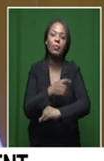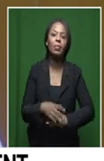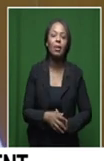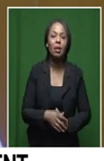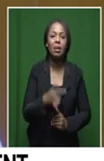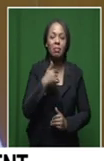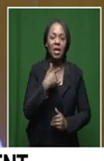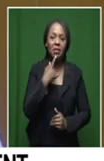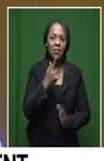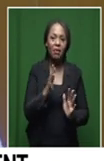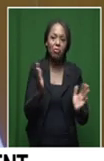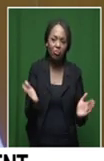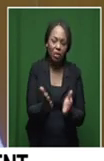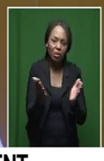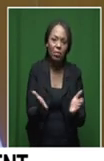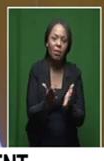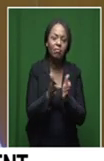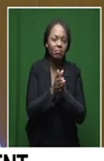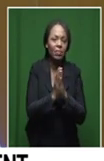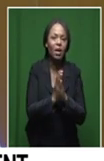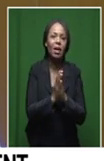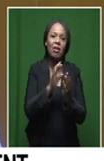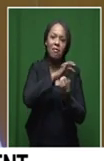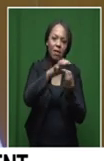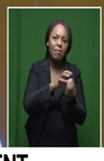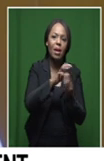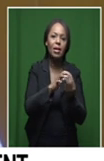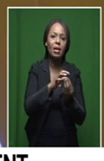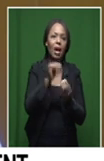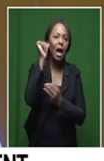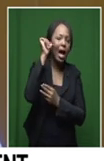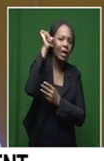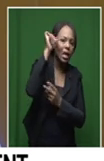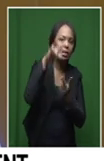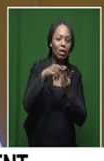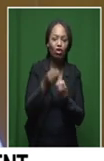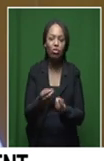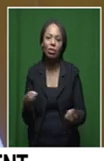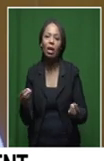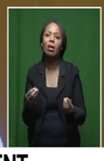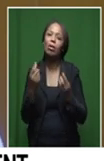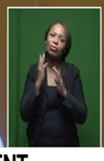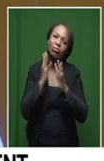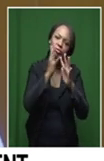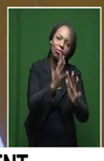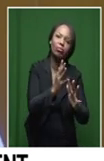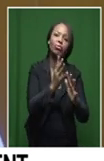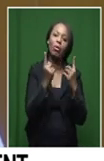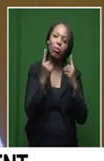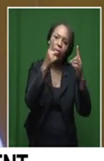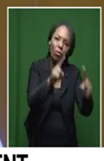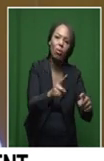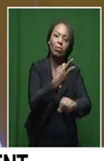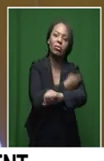really encouraging families to go and get vaccinated, both the adults and the children. Children